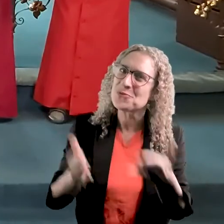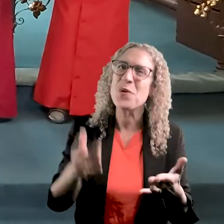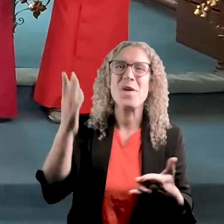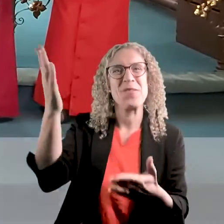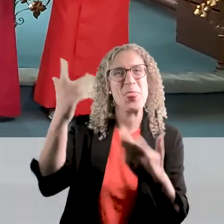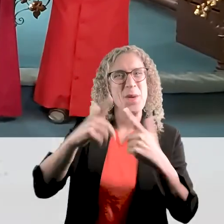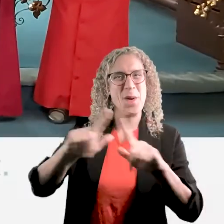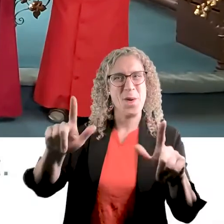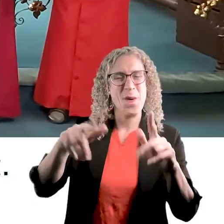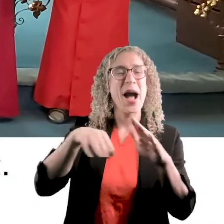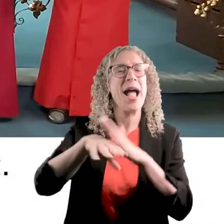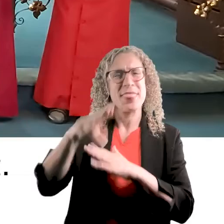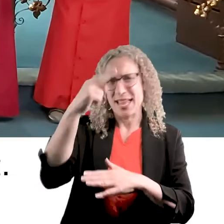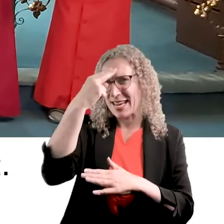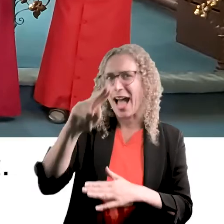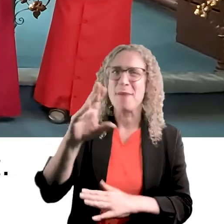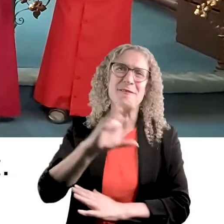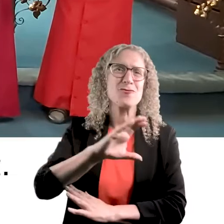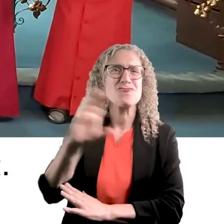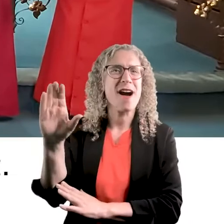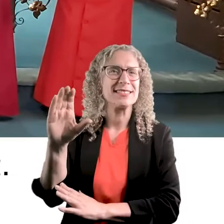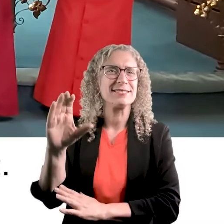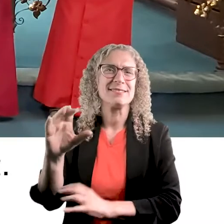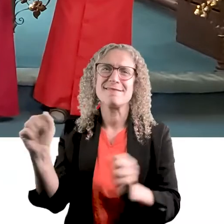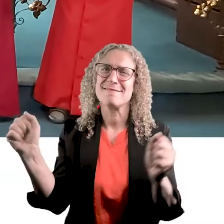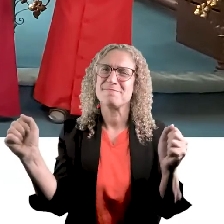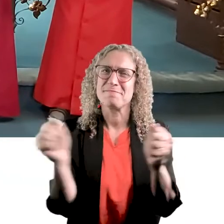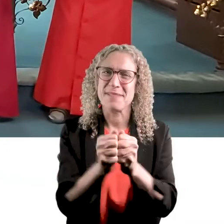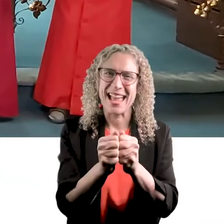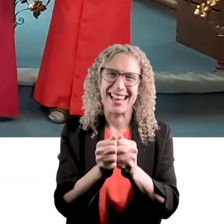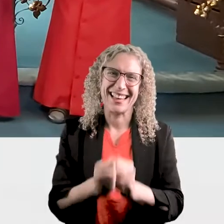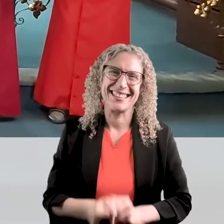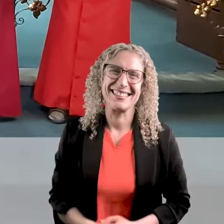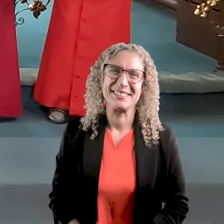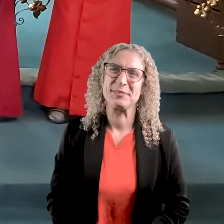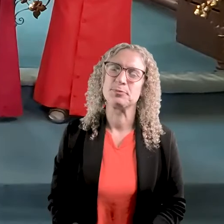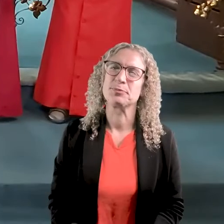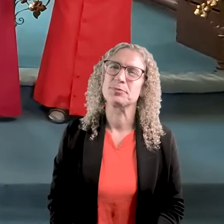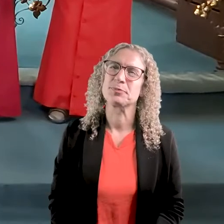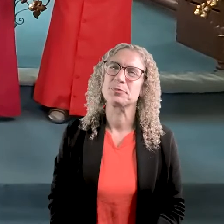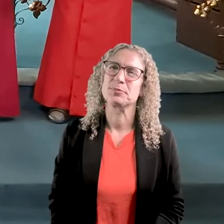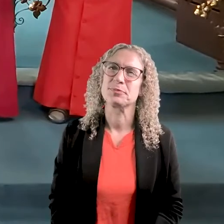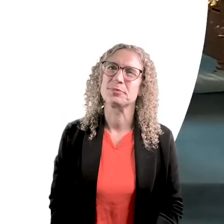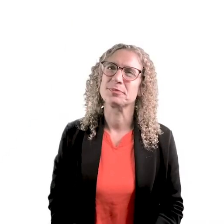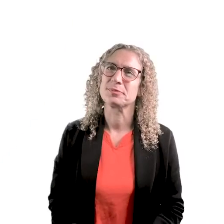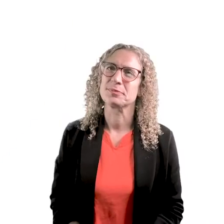serve the Lord. In the name of Christ, Amen.